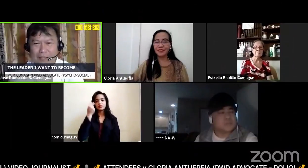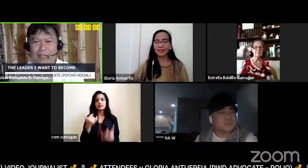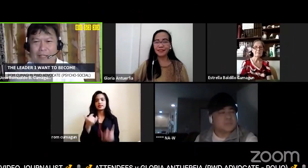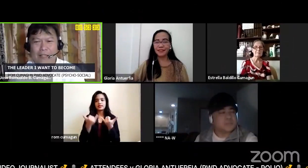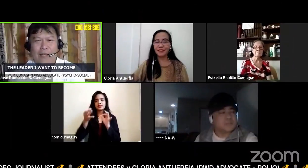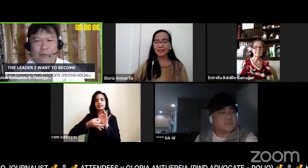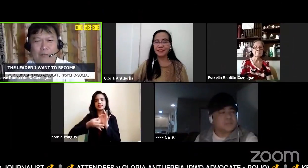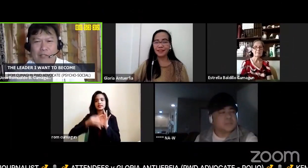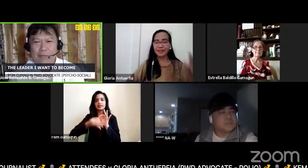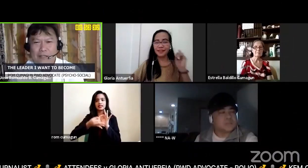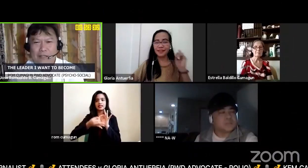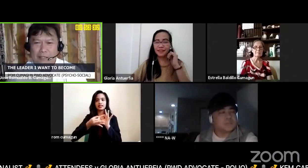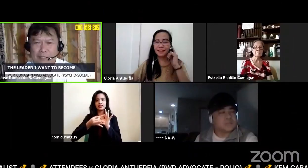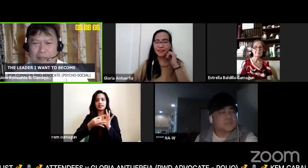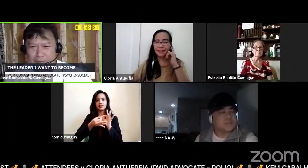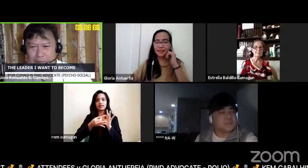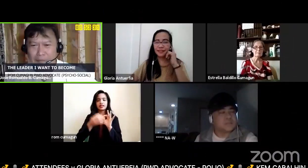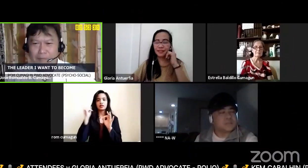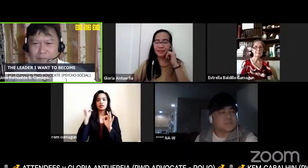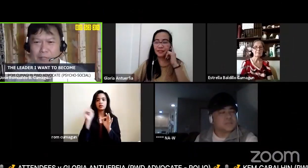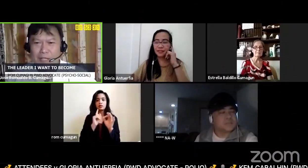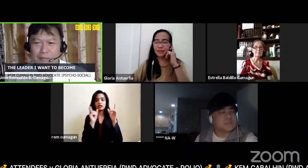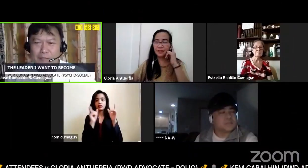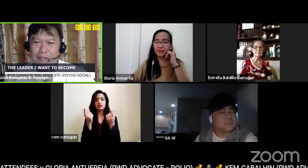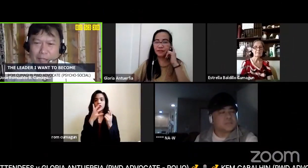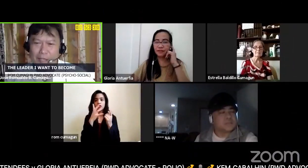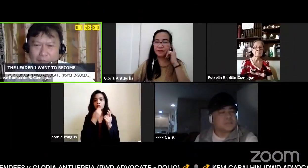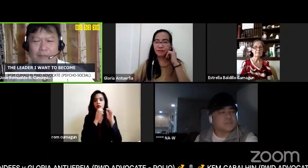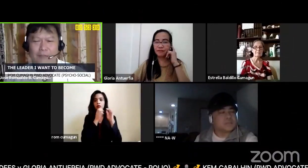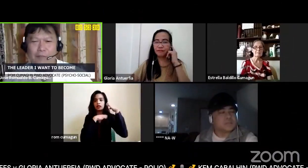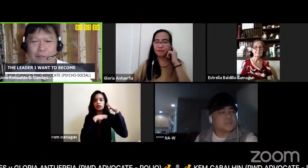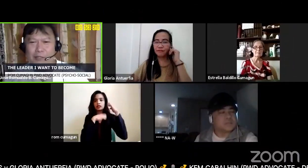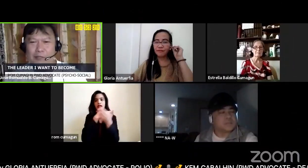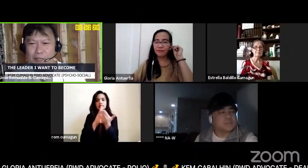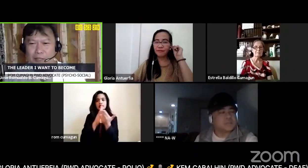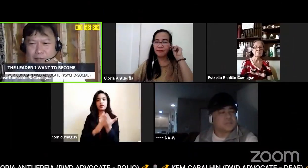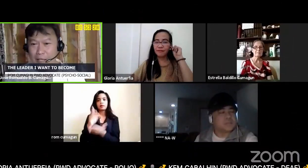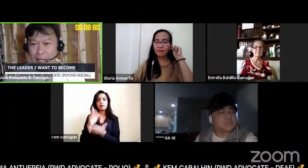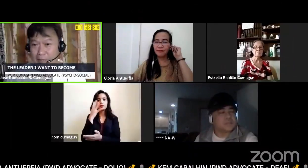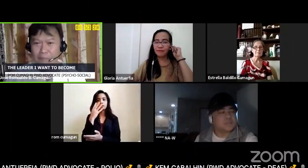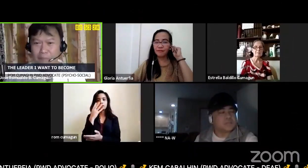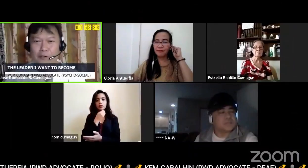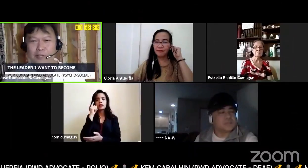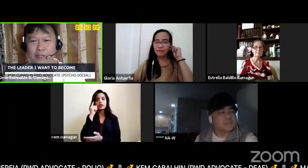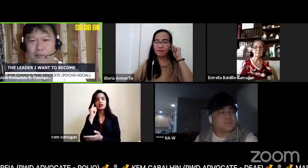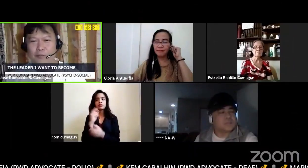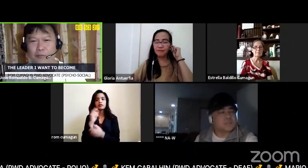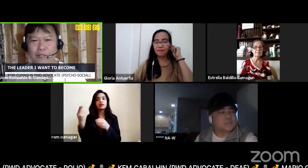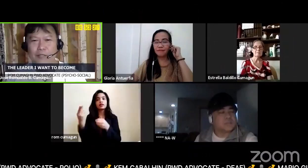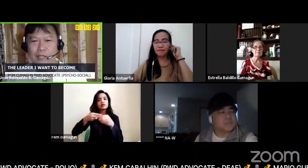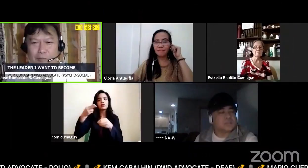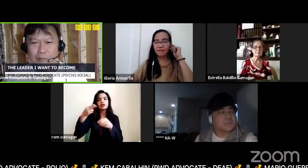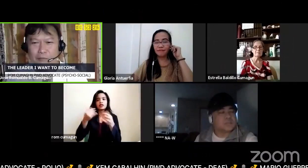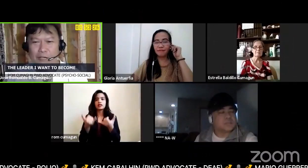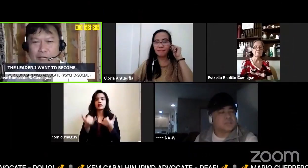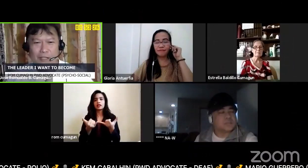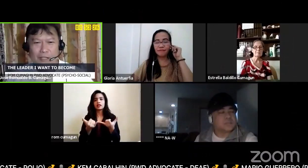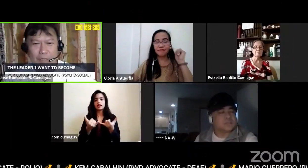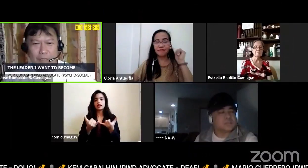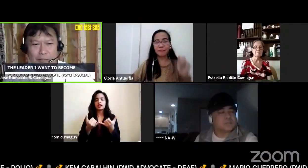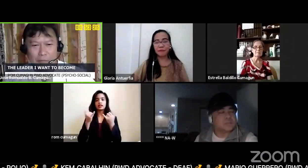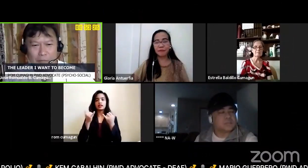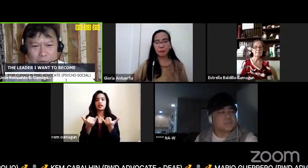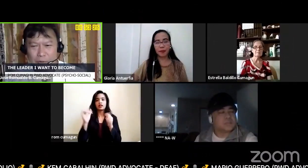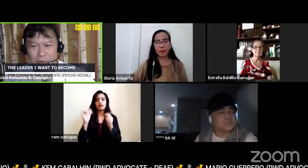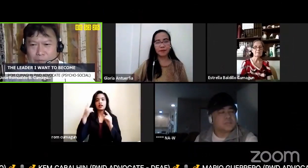translator. We're expecting some deaf participants, and of course, this broadcast will be for